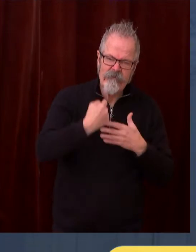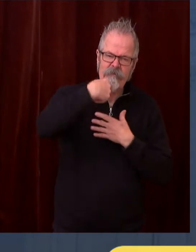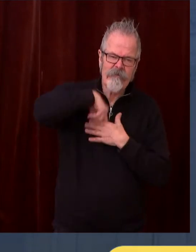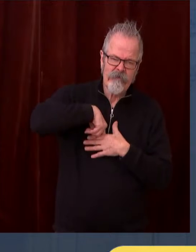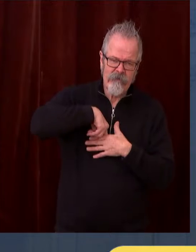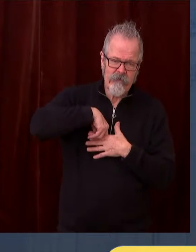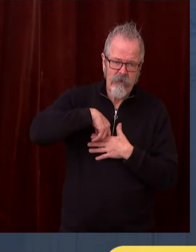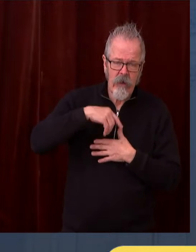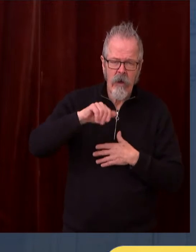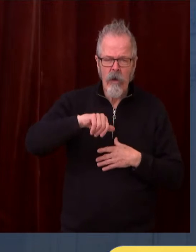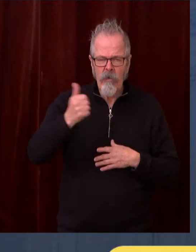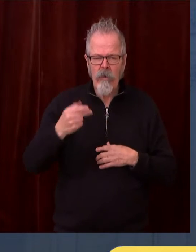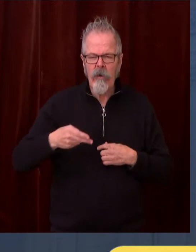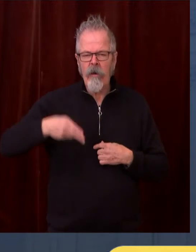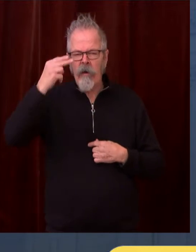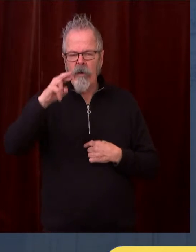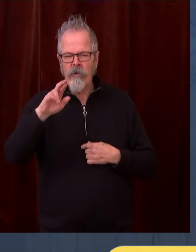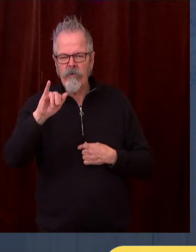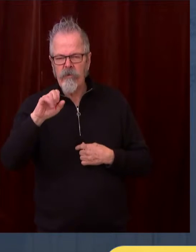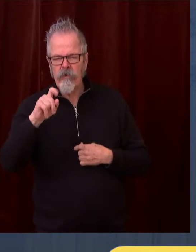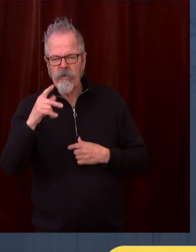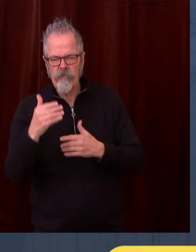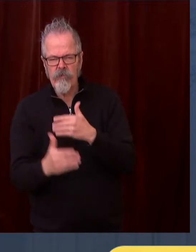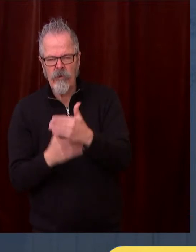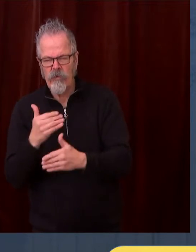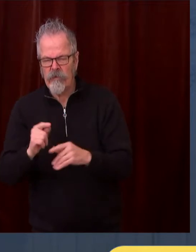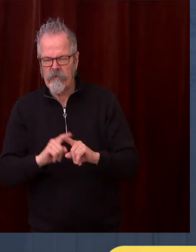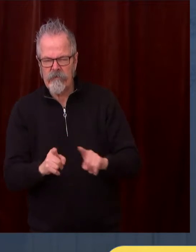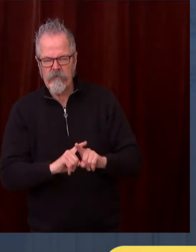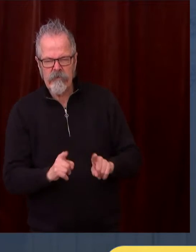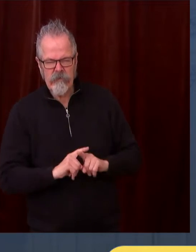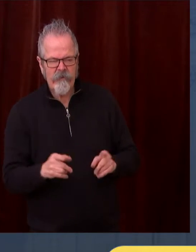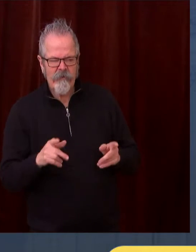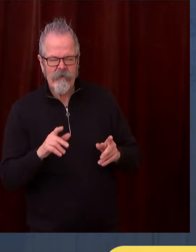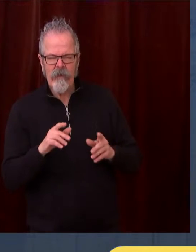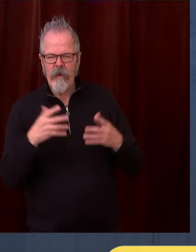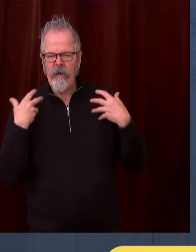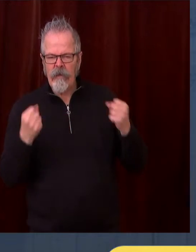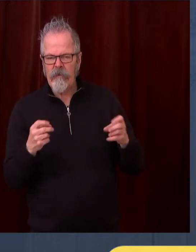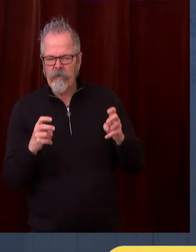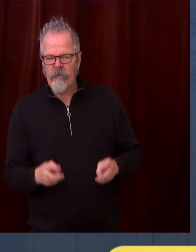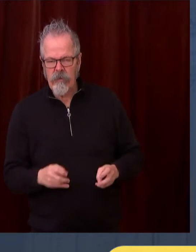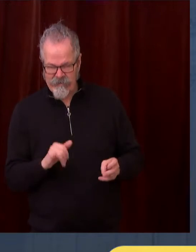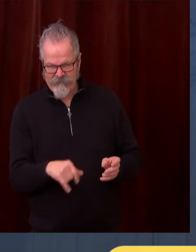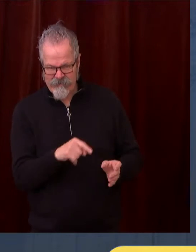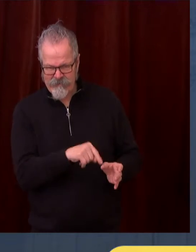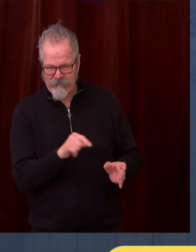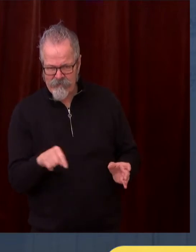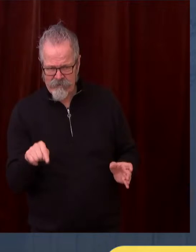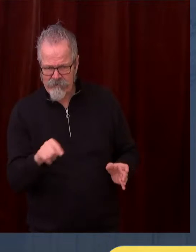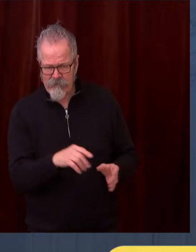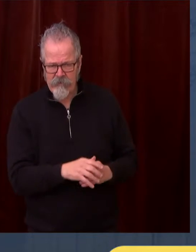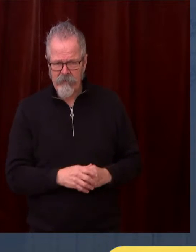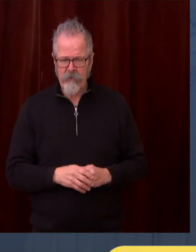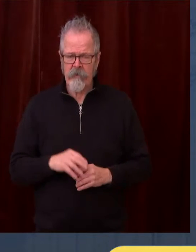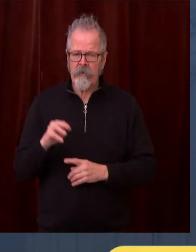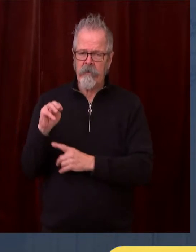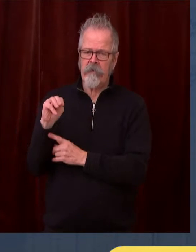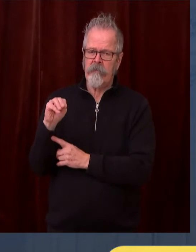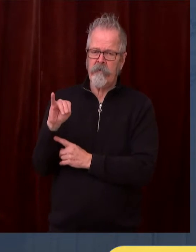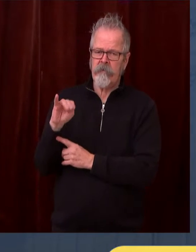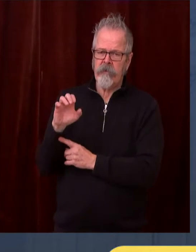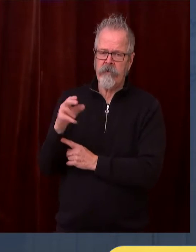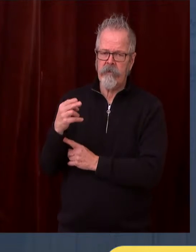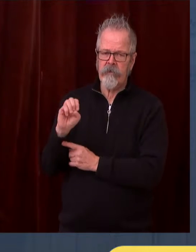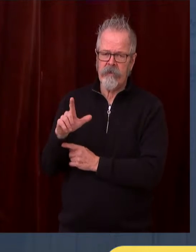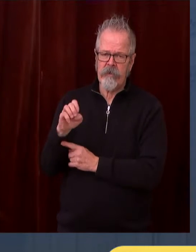40 facilities in 29 counties, one pharmacy serving long-term care facilities across the state, 2 tribal nations, and